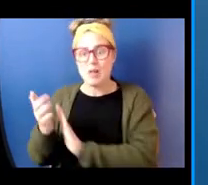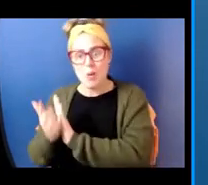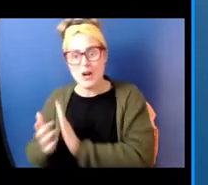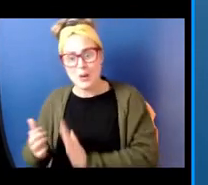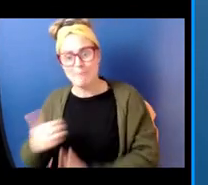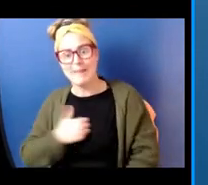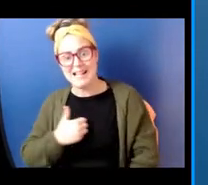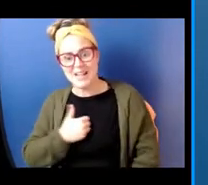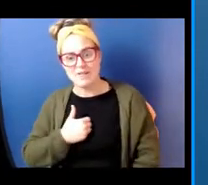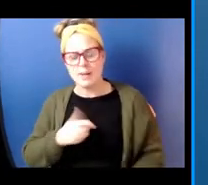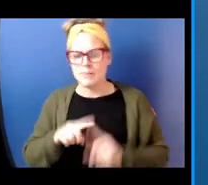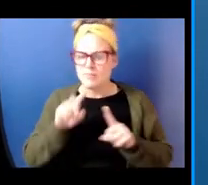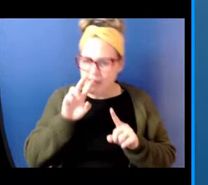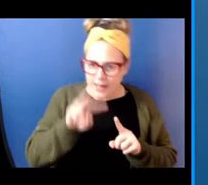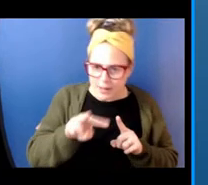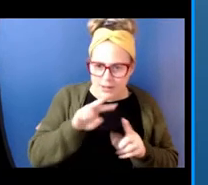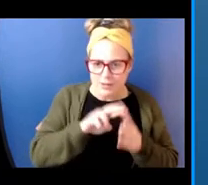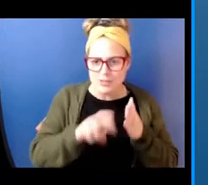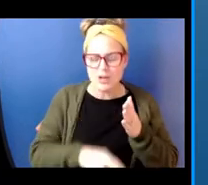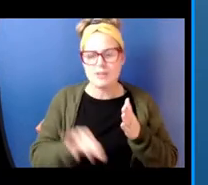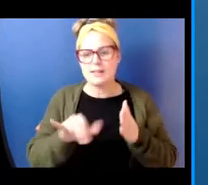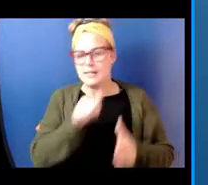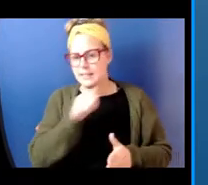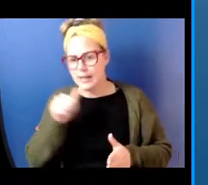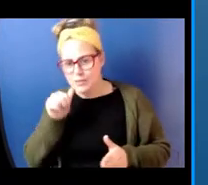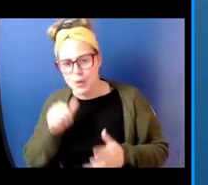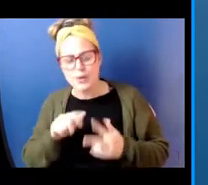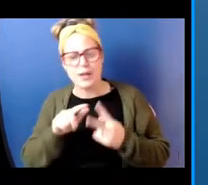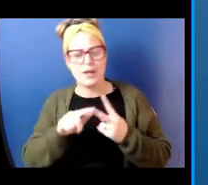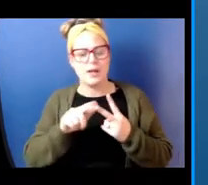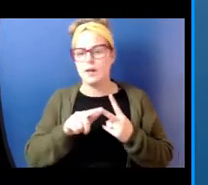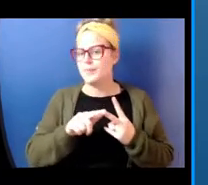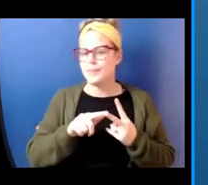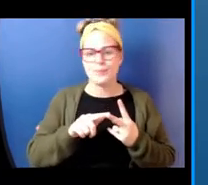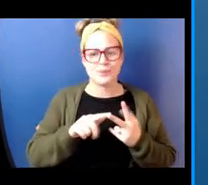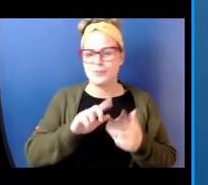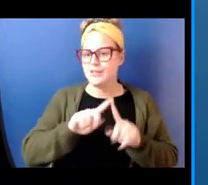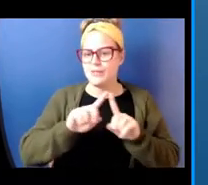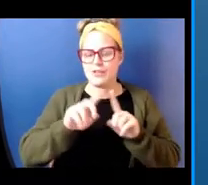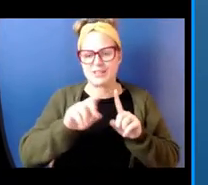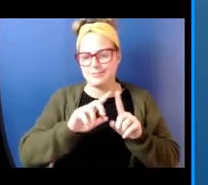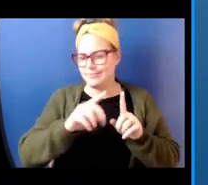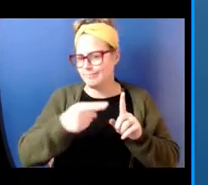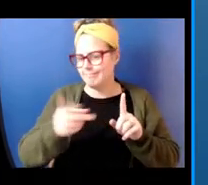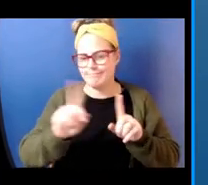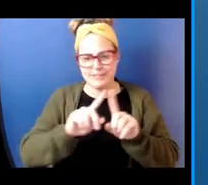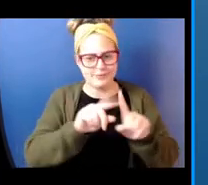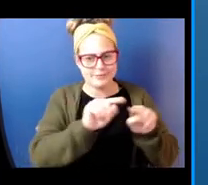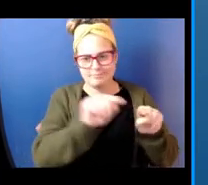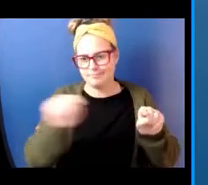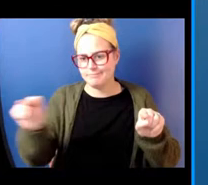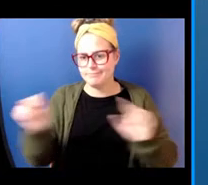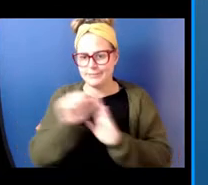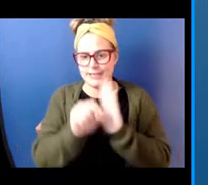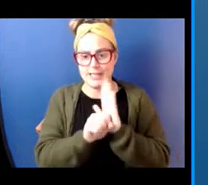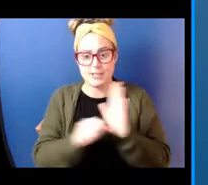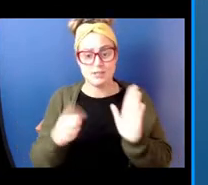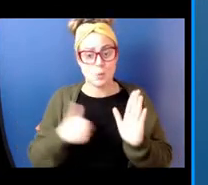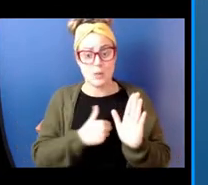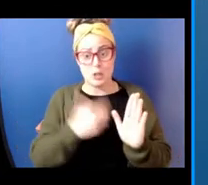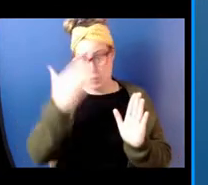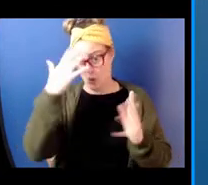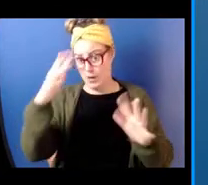whether it was in States like Arizona whether it was in several of the southern states that we know we've had some problems